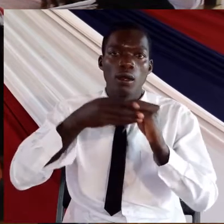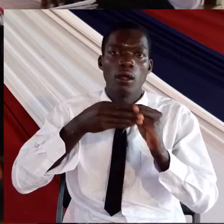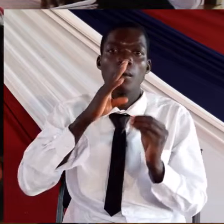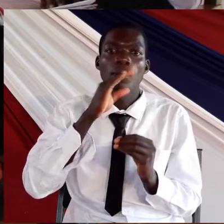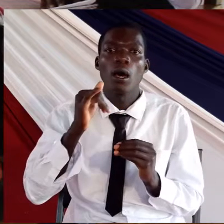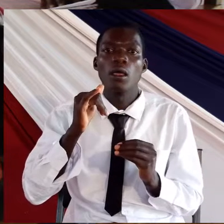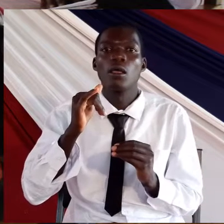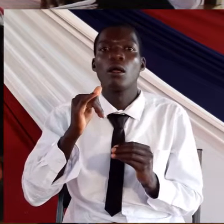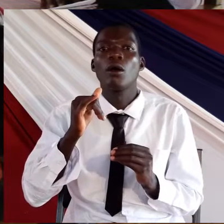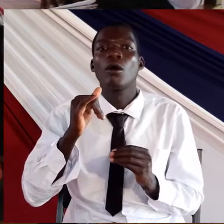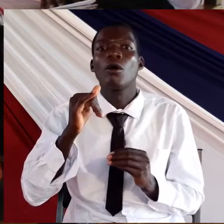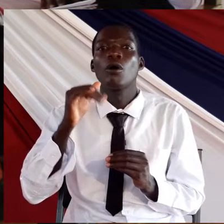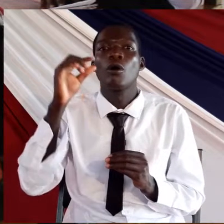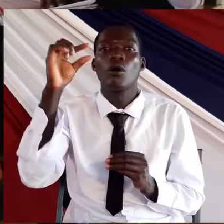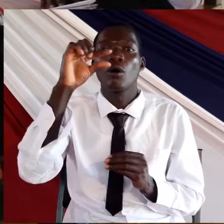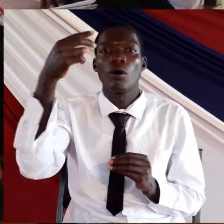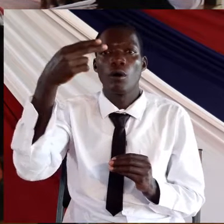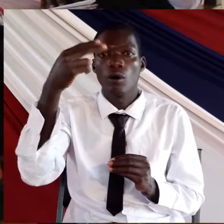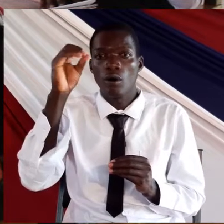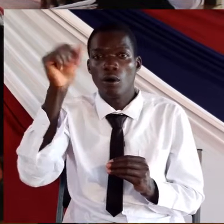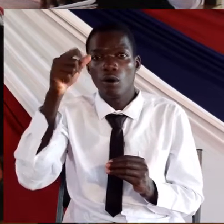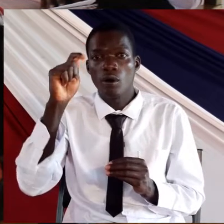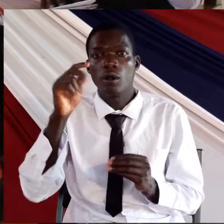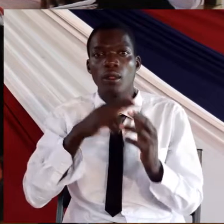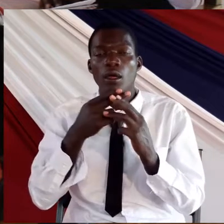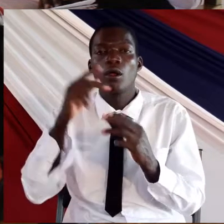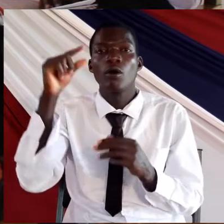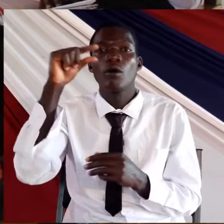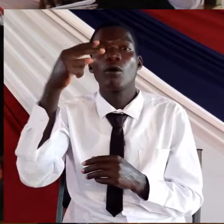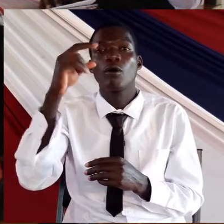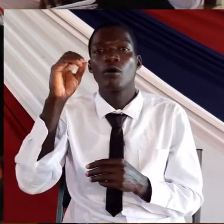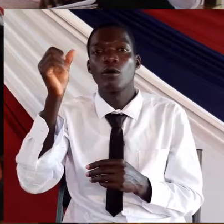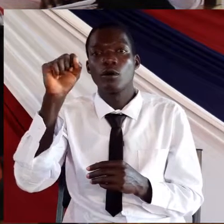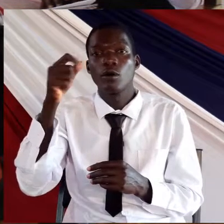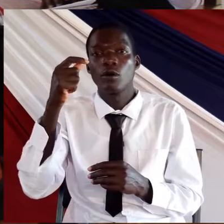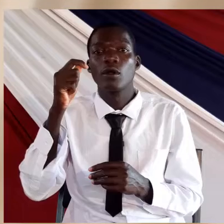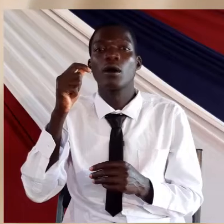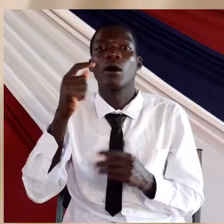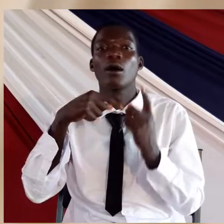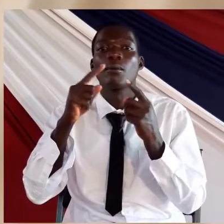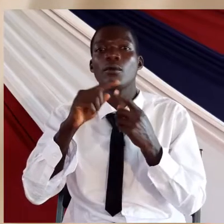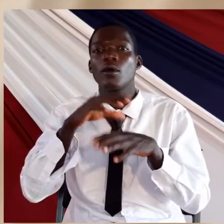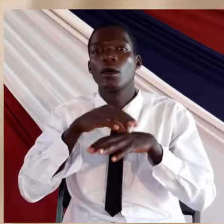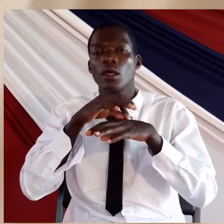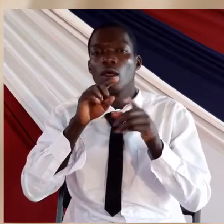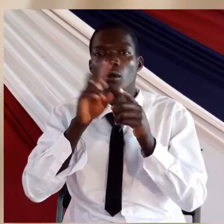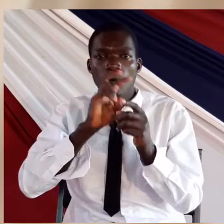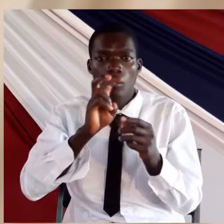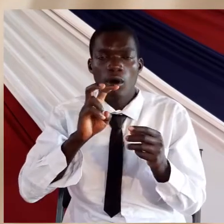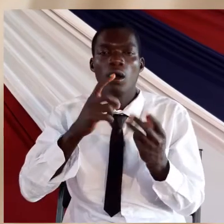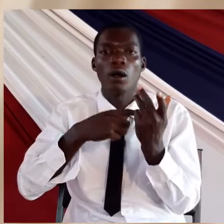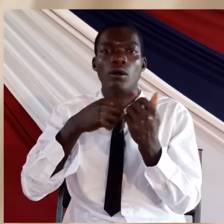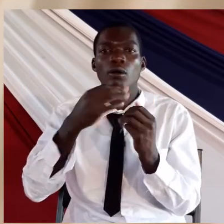gods so that they serve the gods and then the gods come to rest. But in biblical account in Genesis,